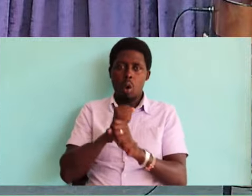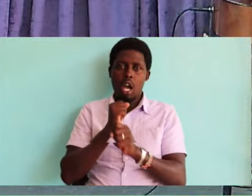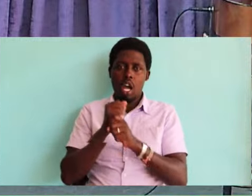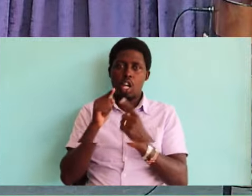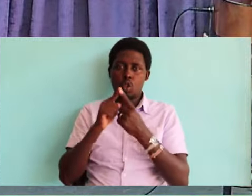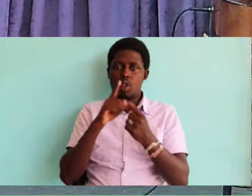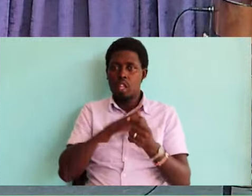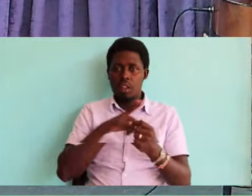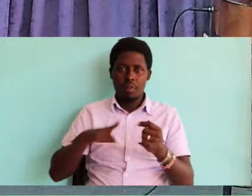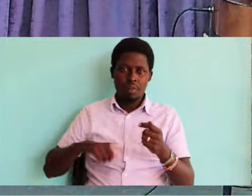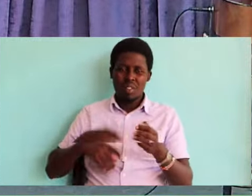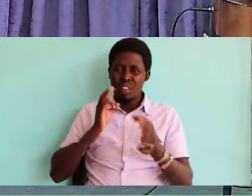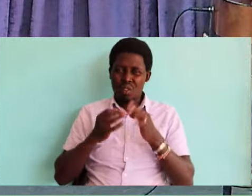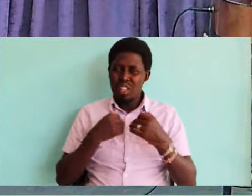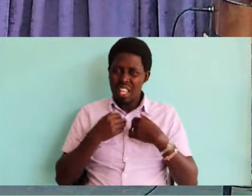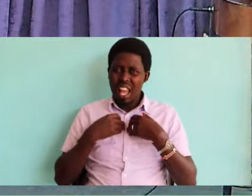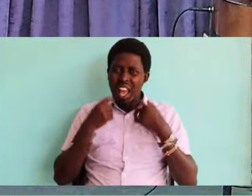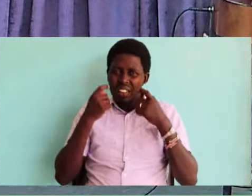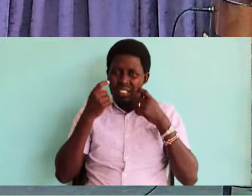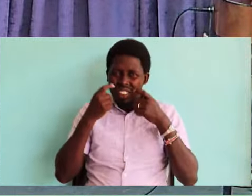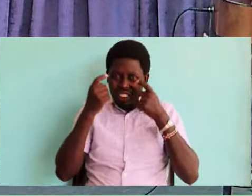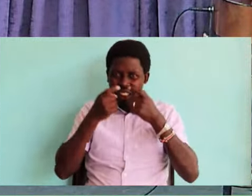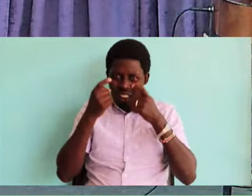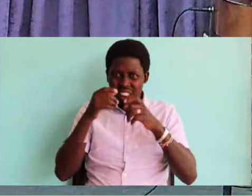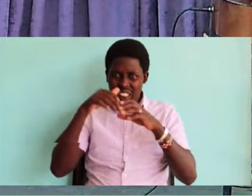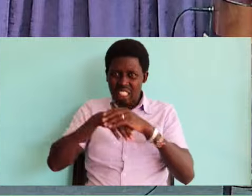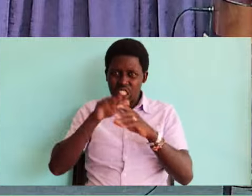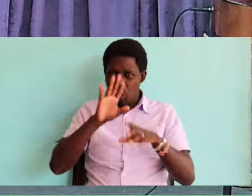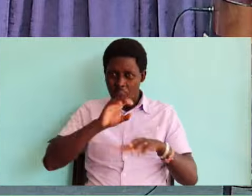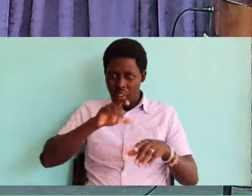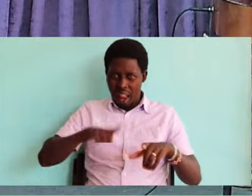If there is sin in our lives, if there is sin in your life,